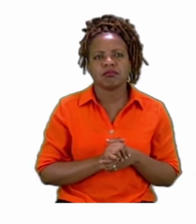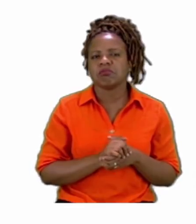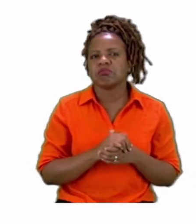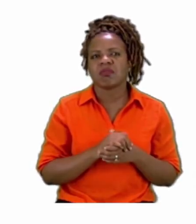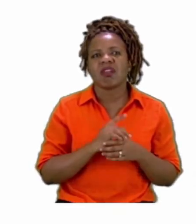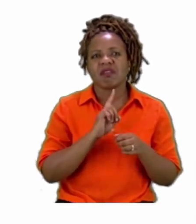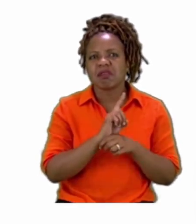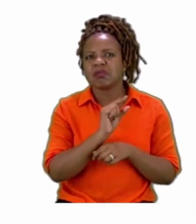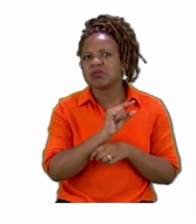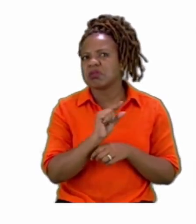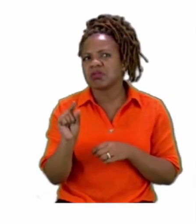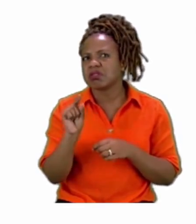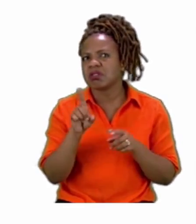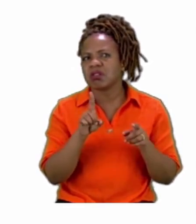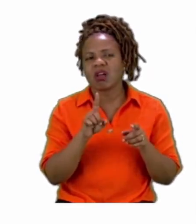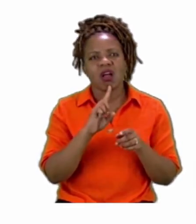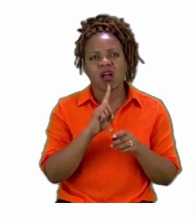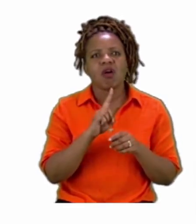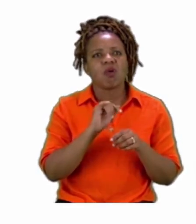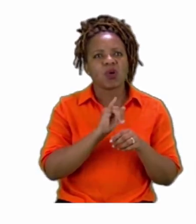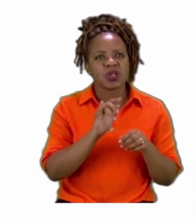introduce the story.